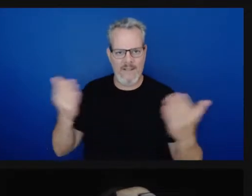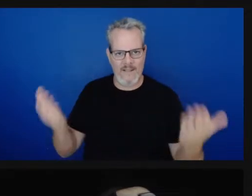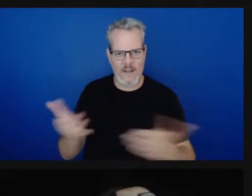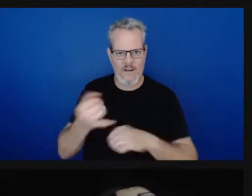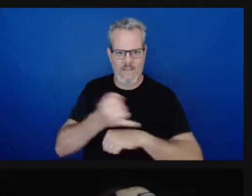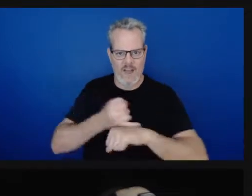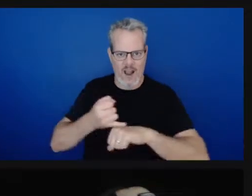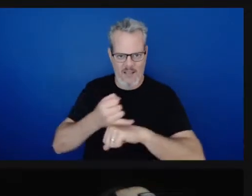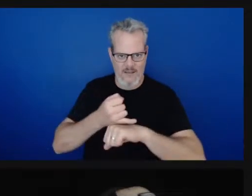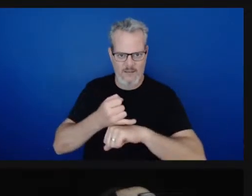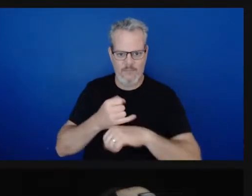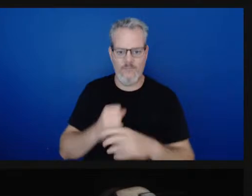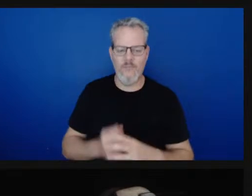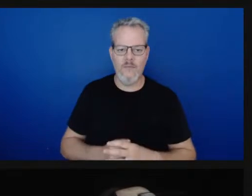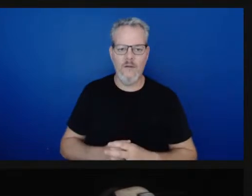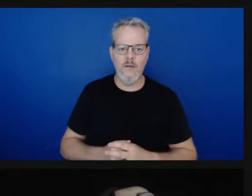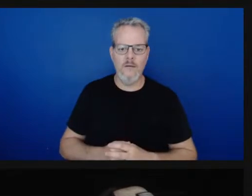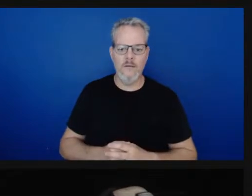starts off